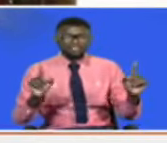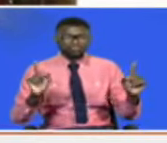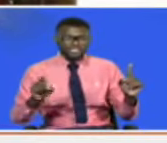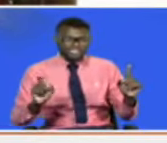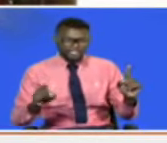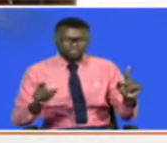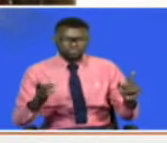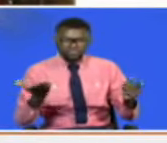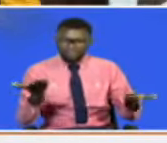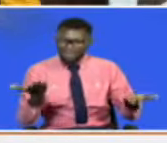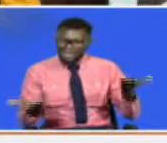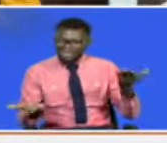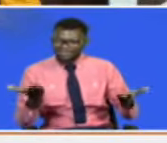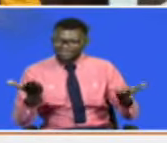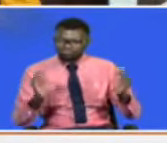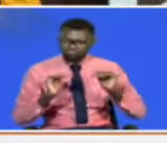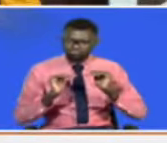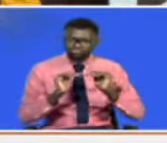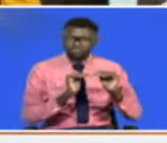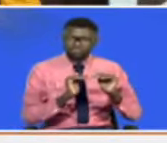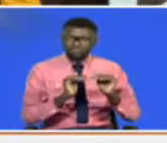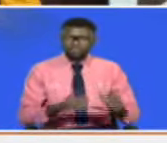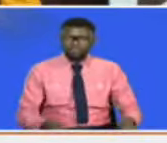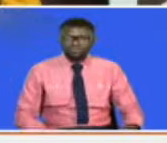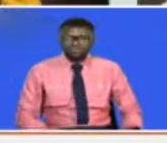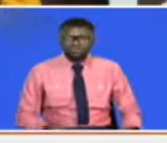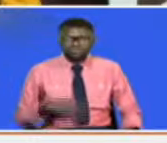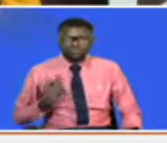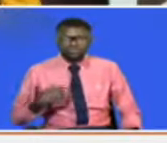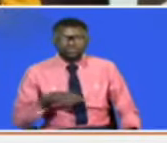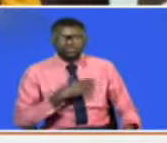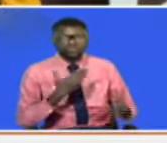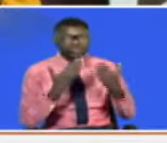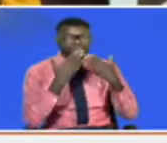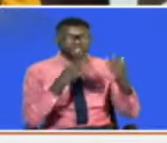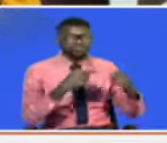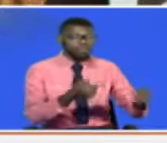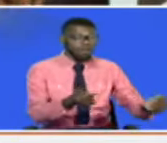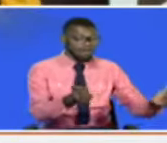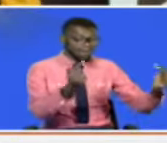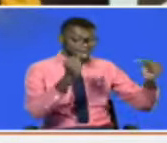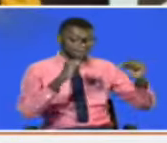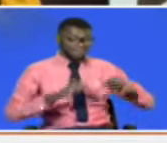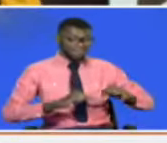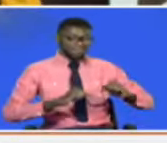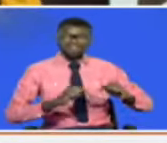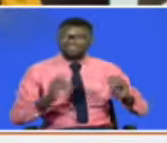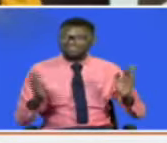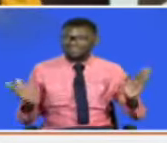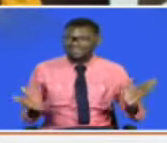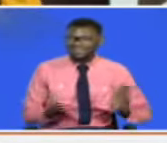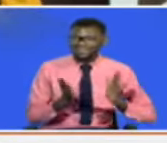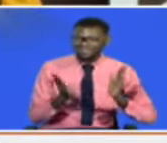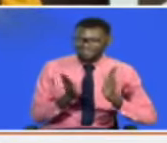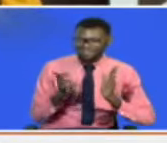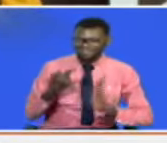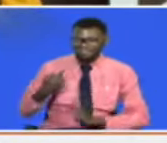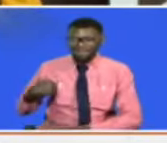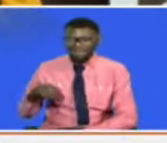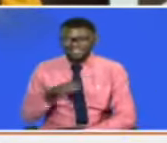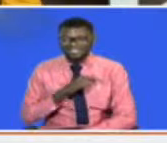and neutral role. We appreciate your coming. It encourages us, it encourages